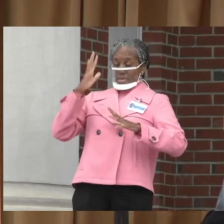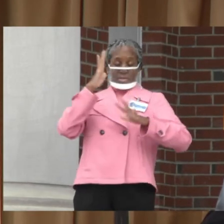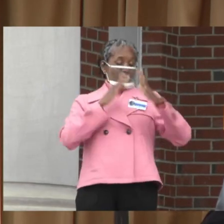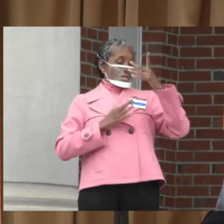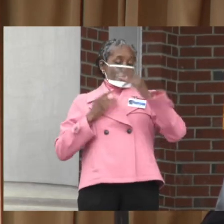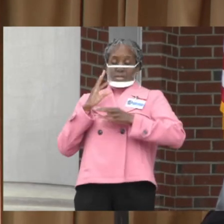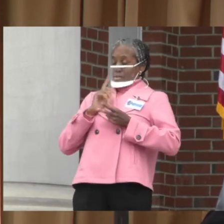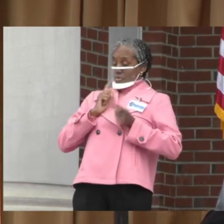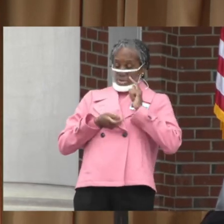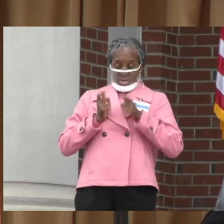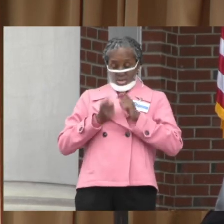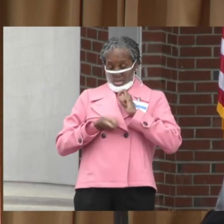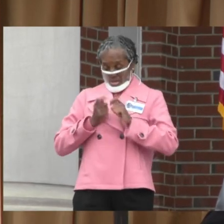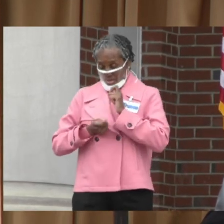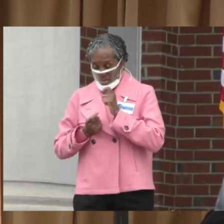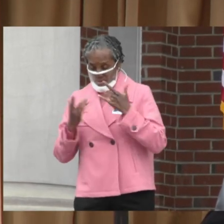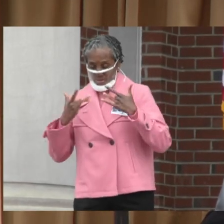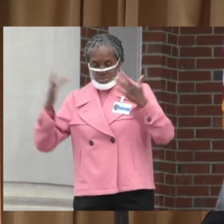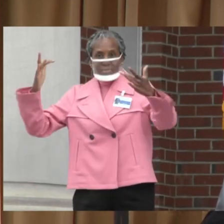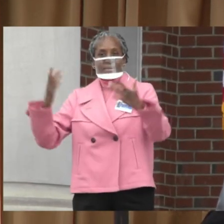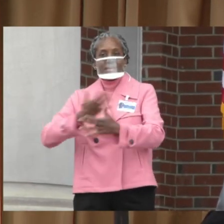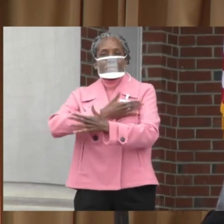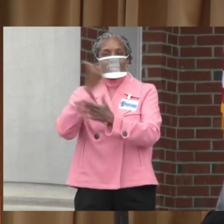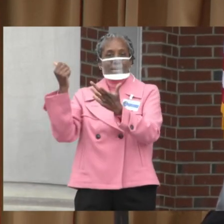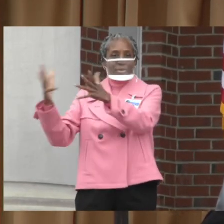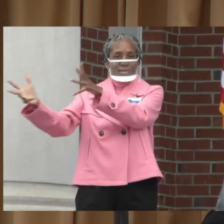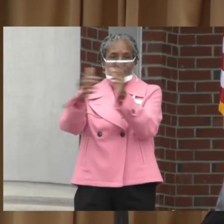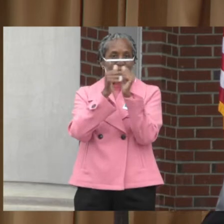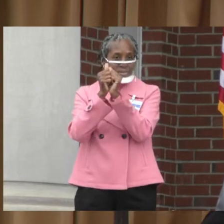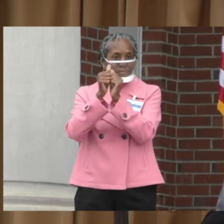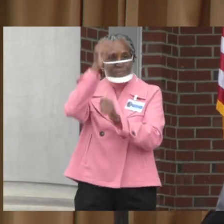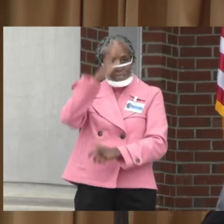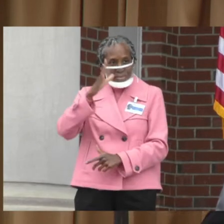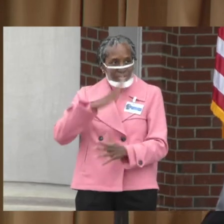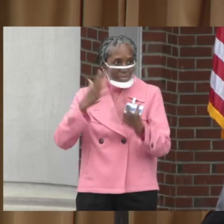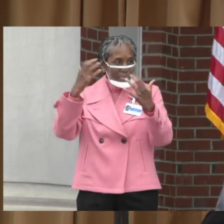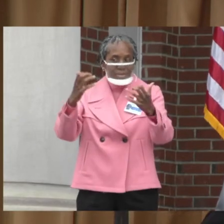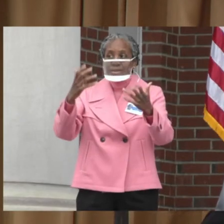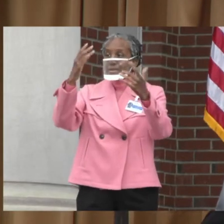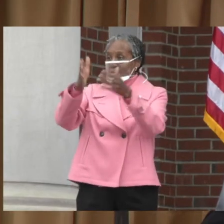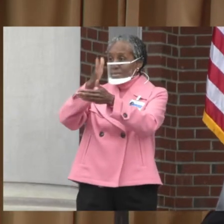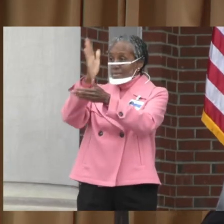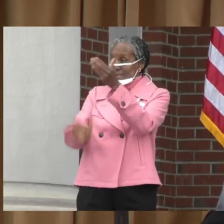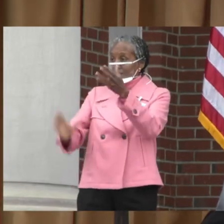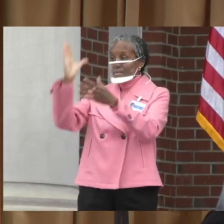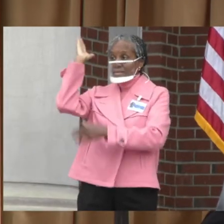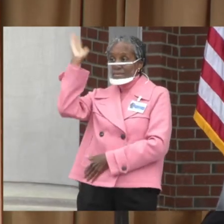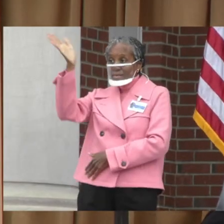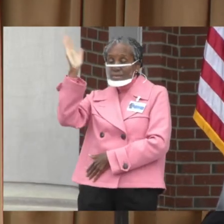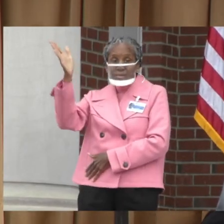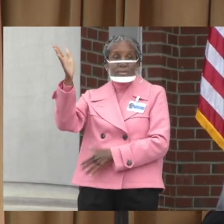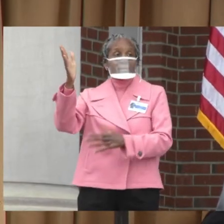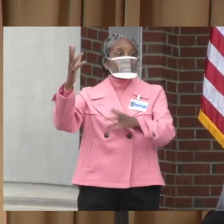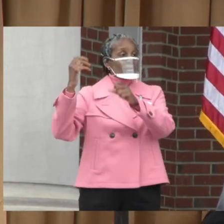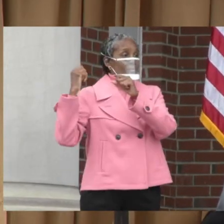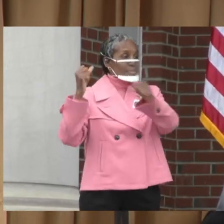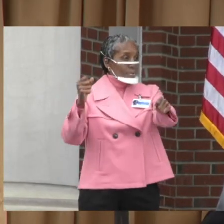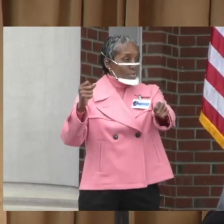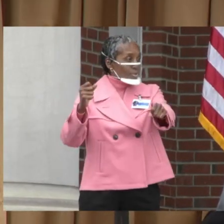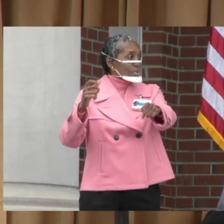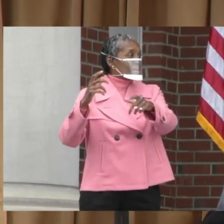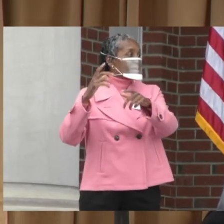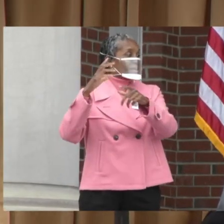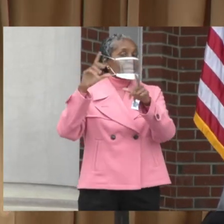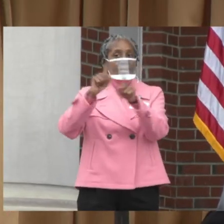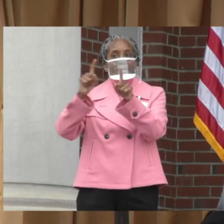one, we are better off together. Ladies and gentlemen, let me end with this. In the cold, and then